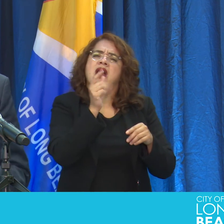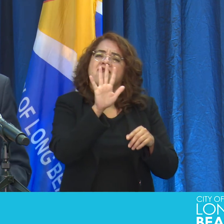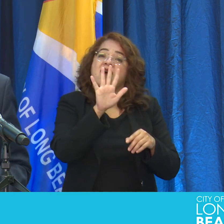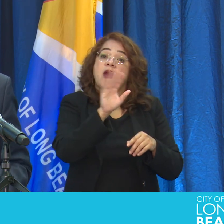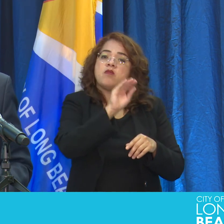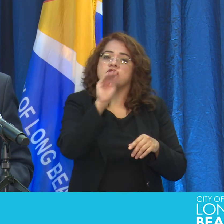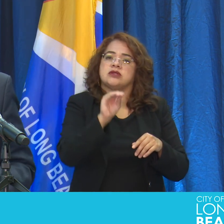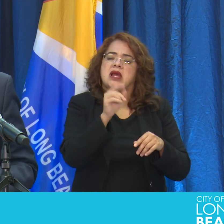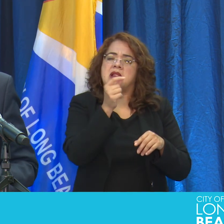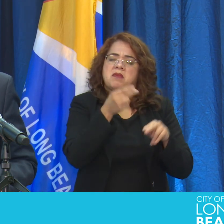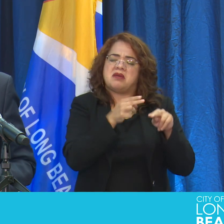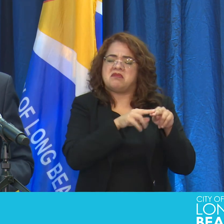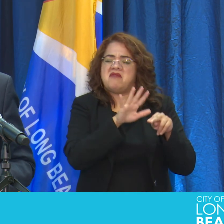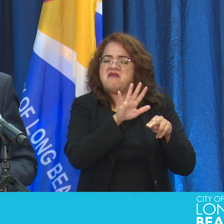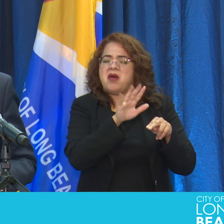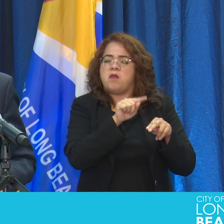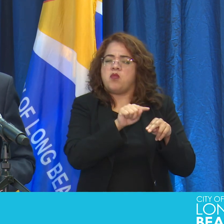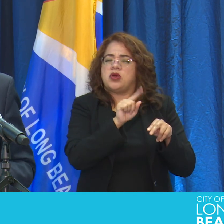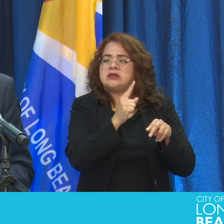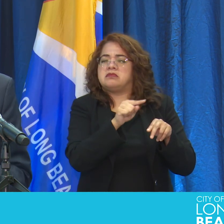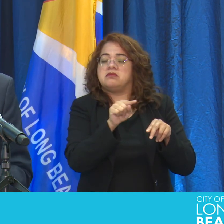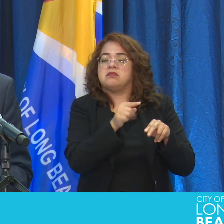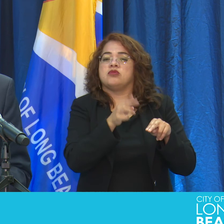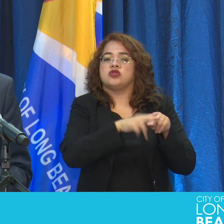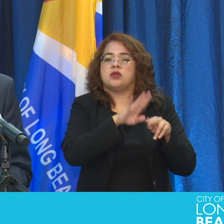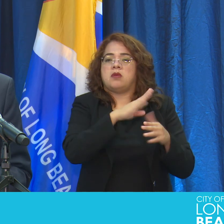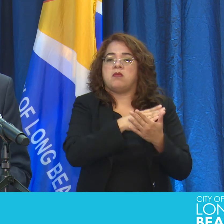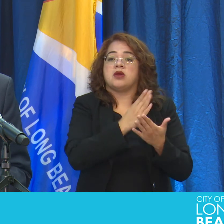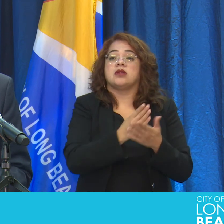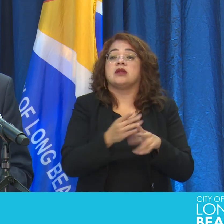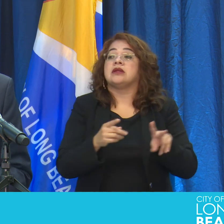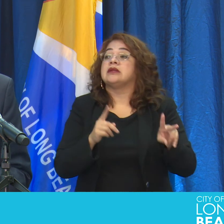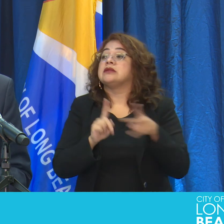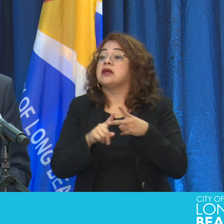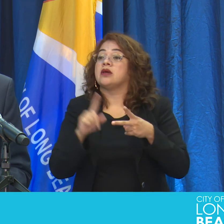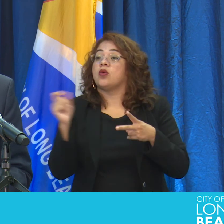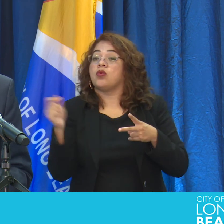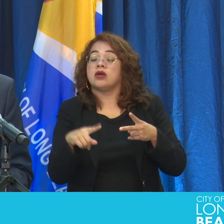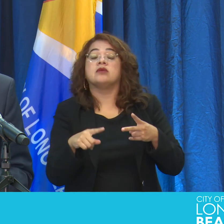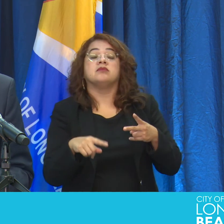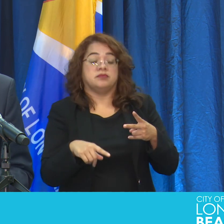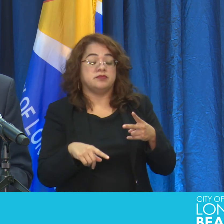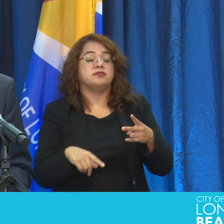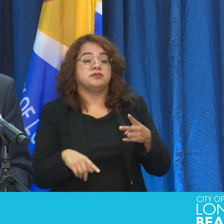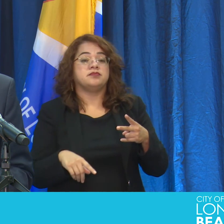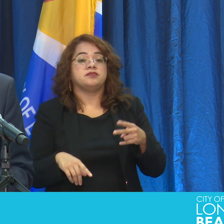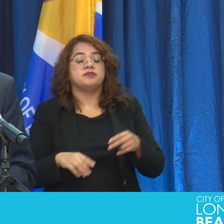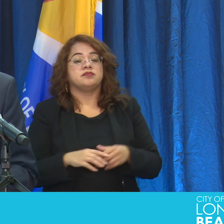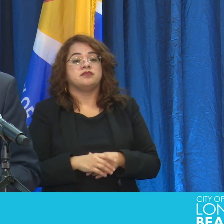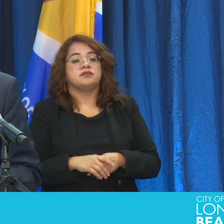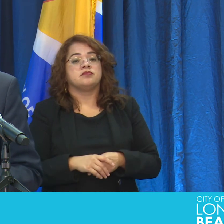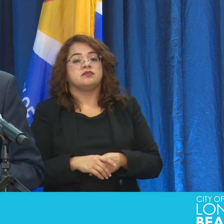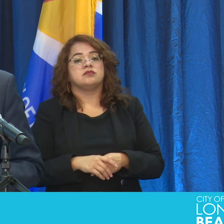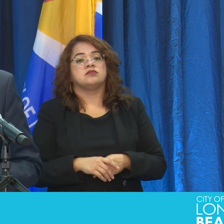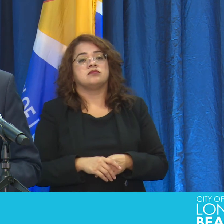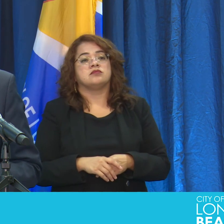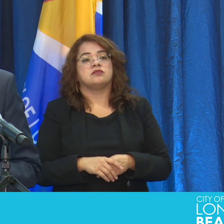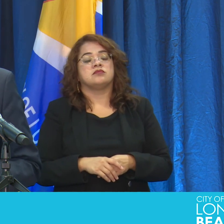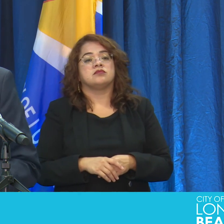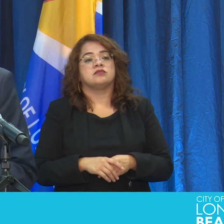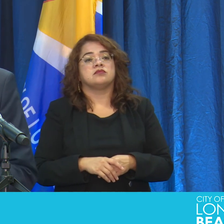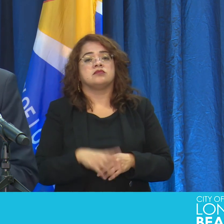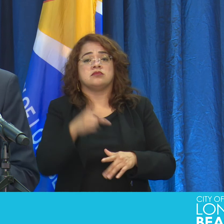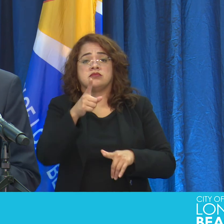budget. Haley, Okay. Go ahead with your second question. Yeah, and my second question is, in terms of